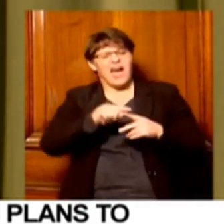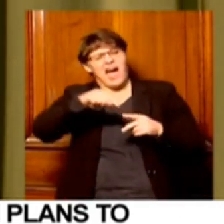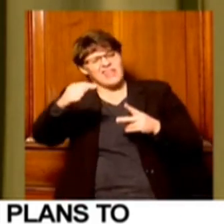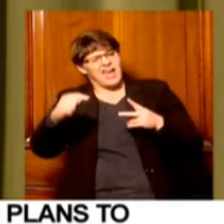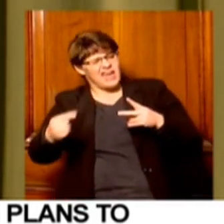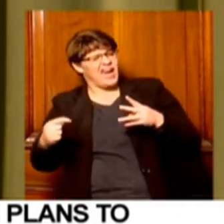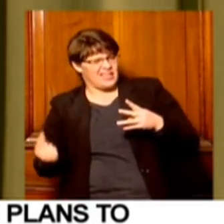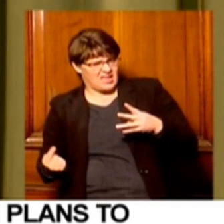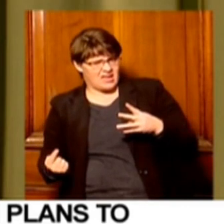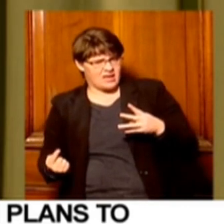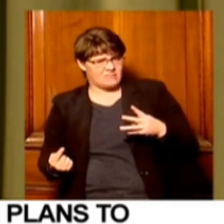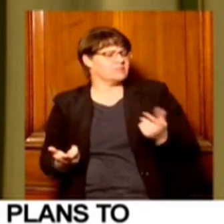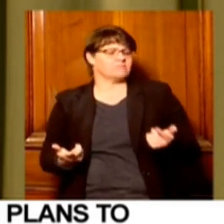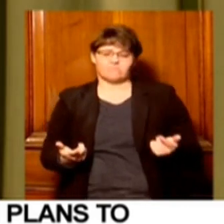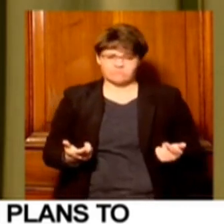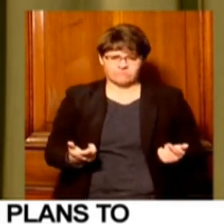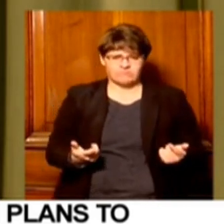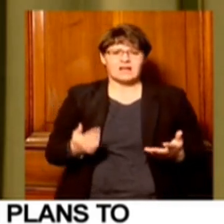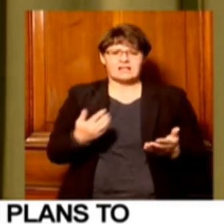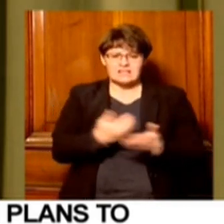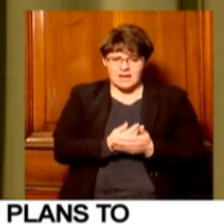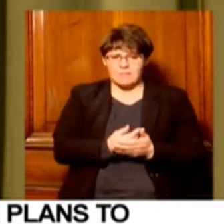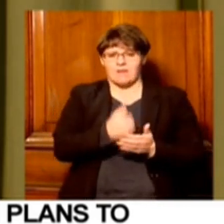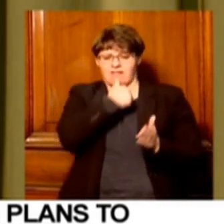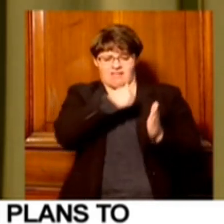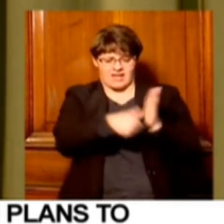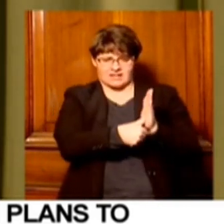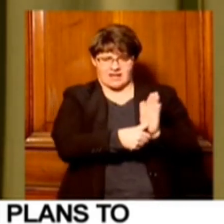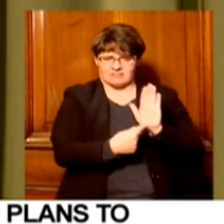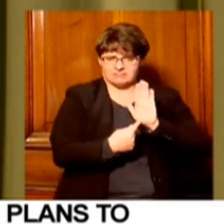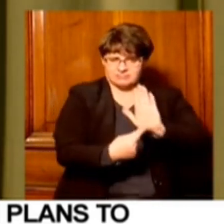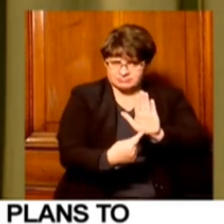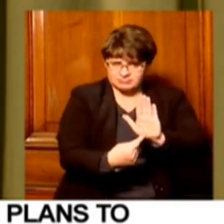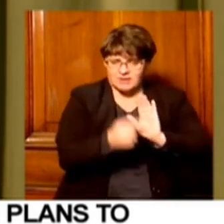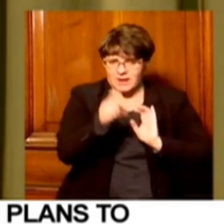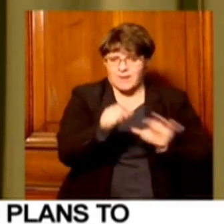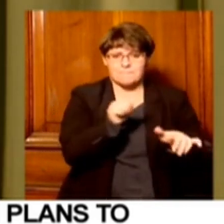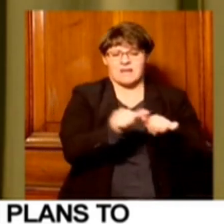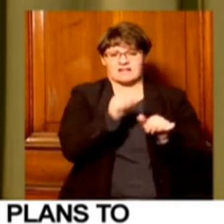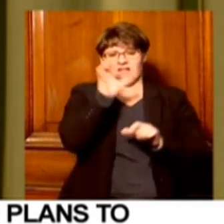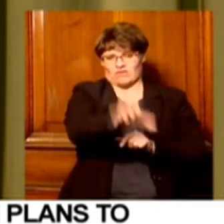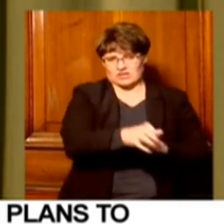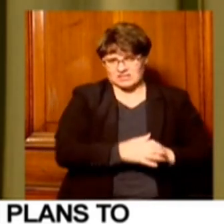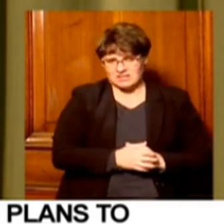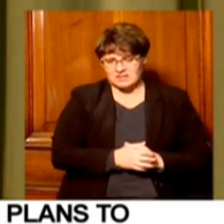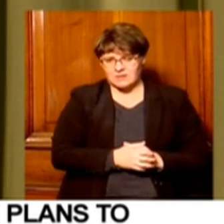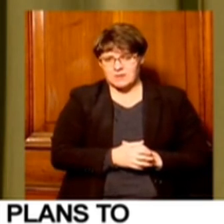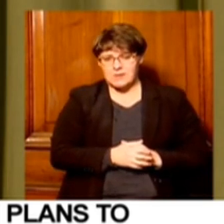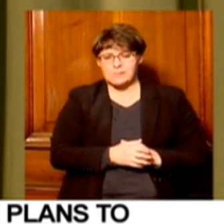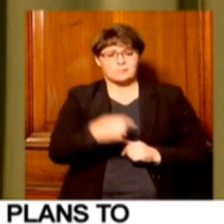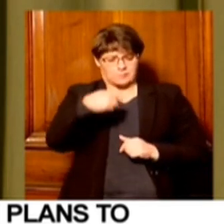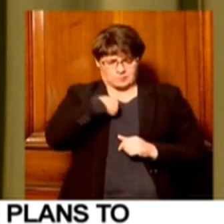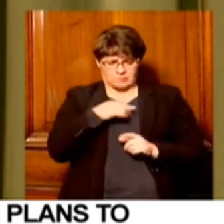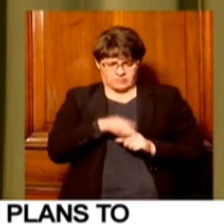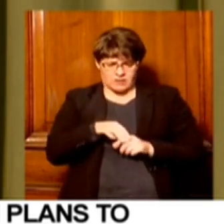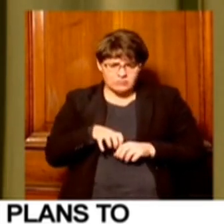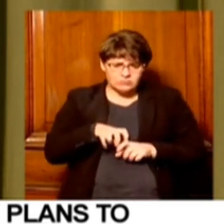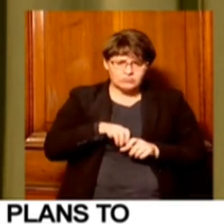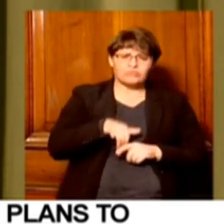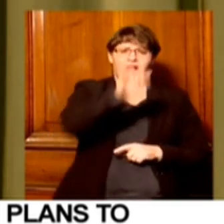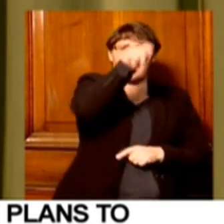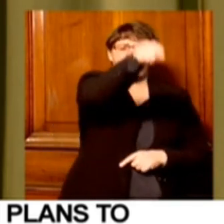advantages. They enforce the issue of permits better. They look at all passengers traveling, we know who they